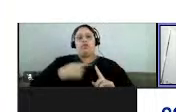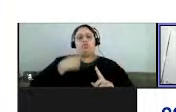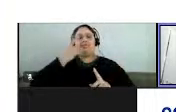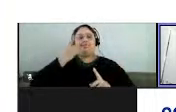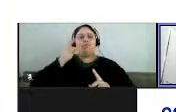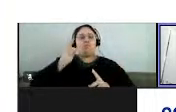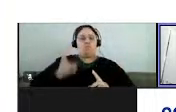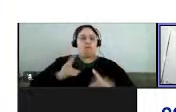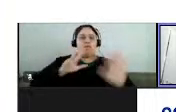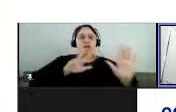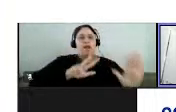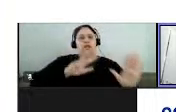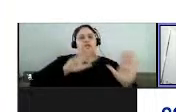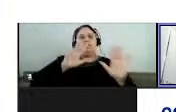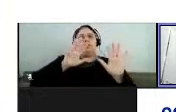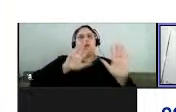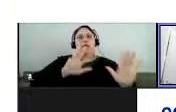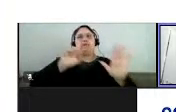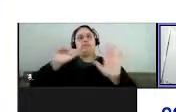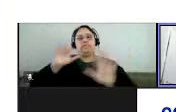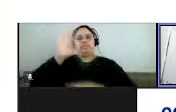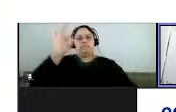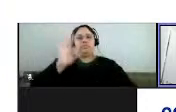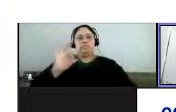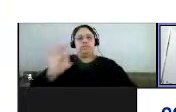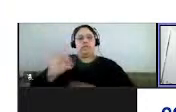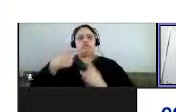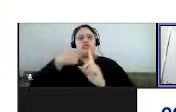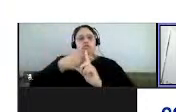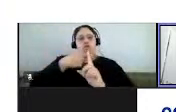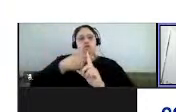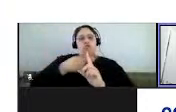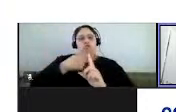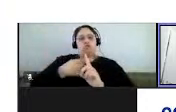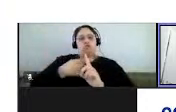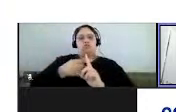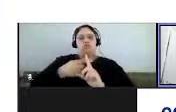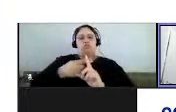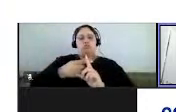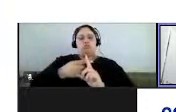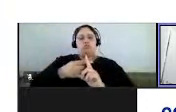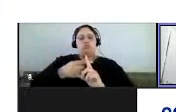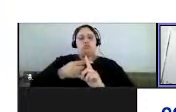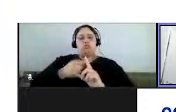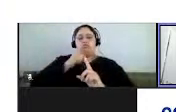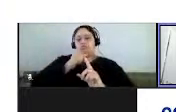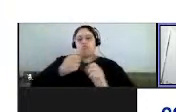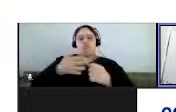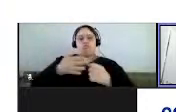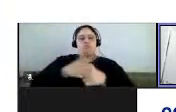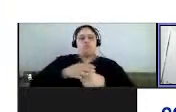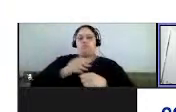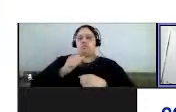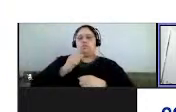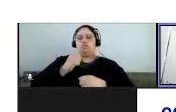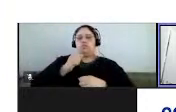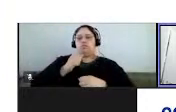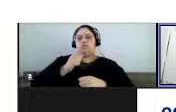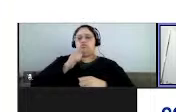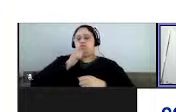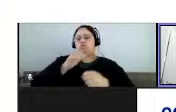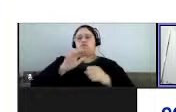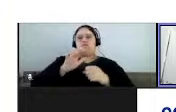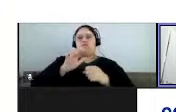see that's 96%, and the targets that target was not fully achieved, that was not